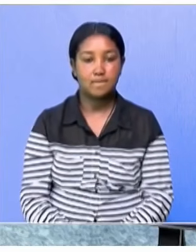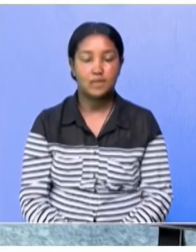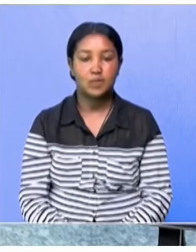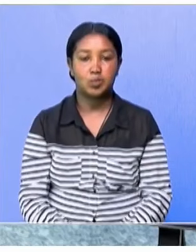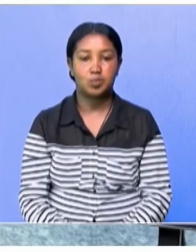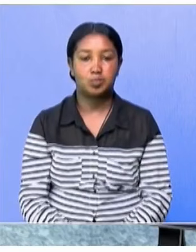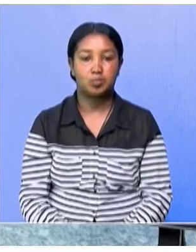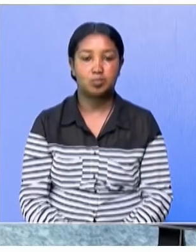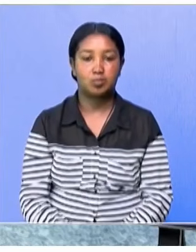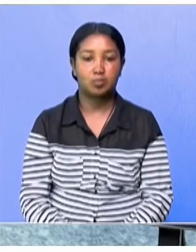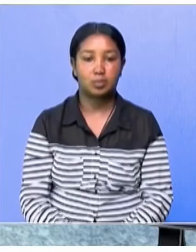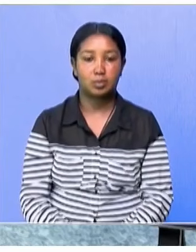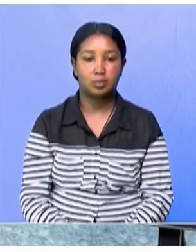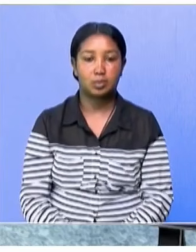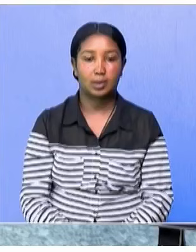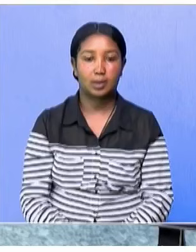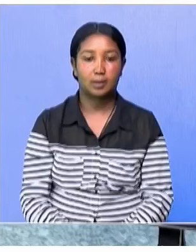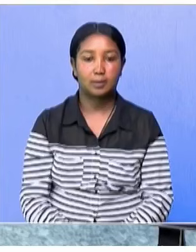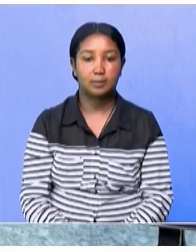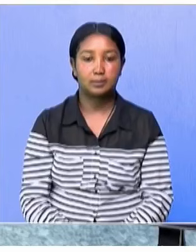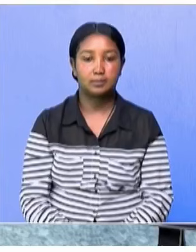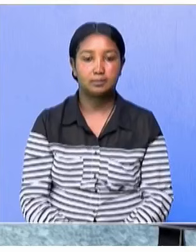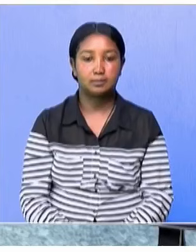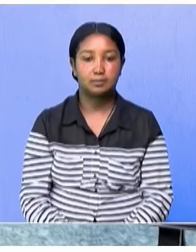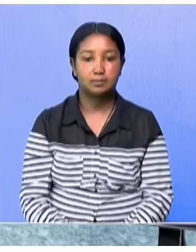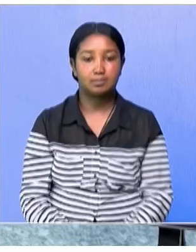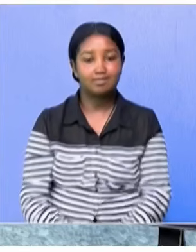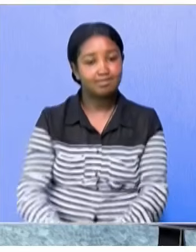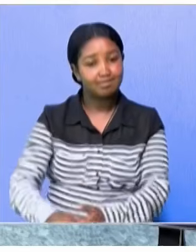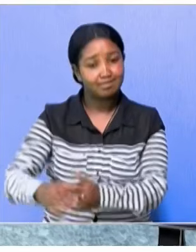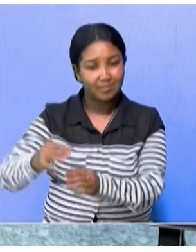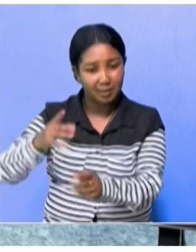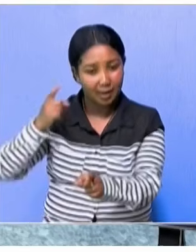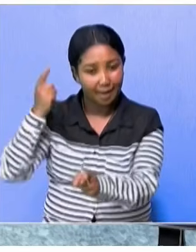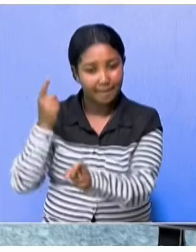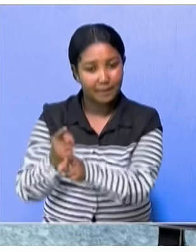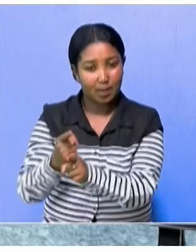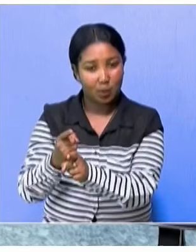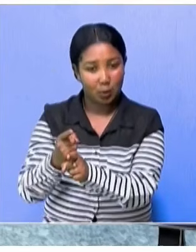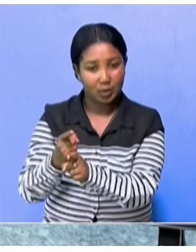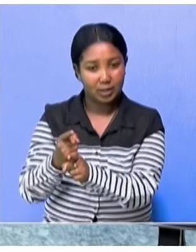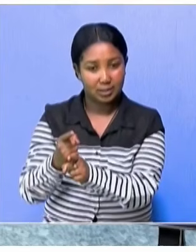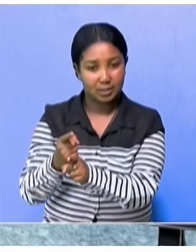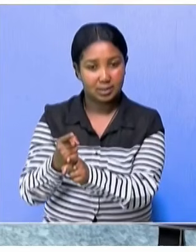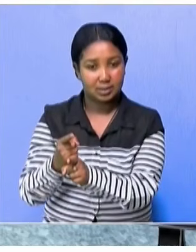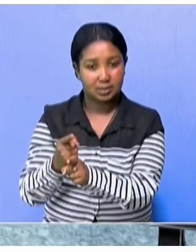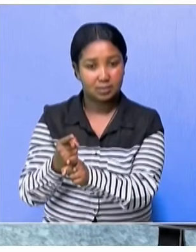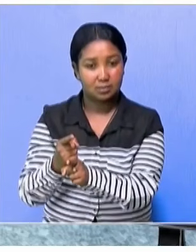Appropriate